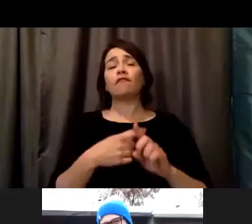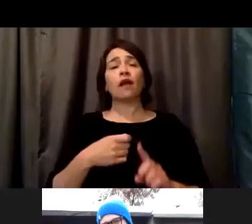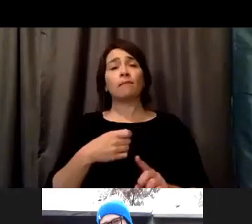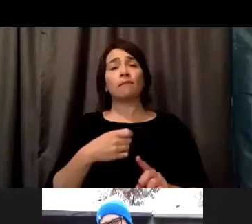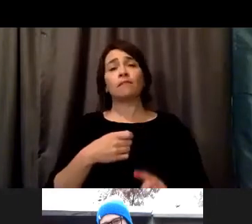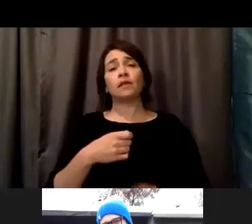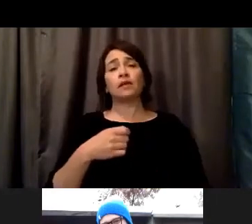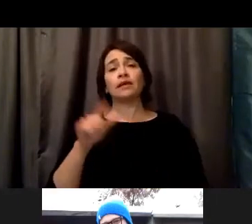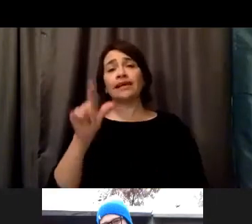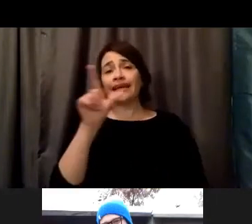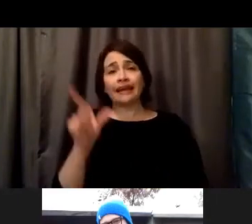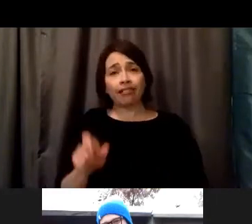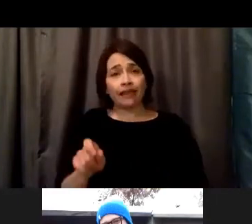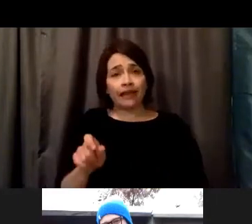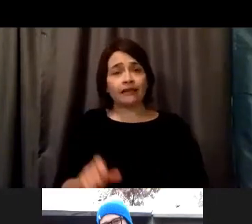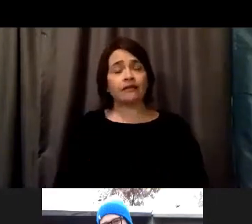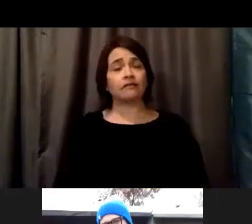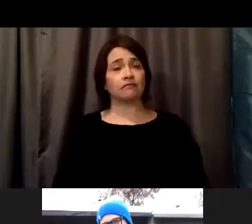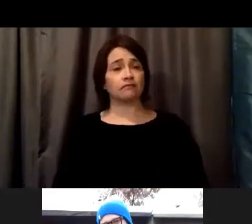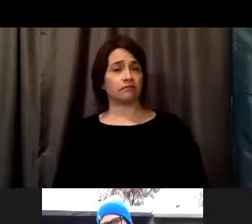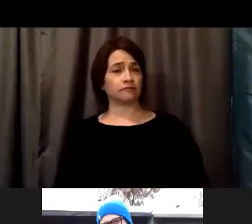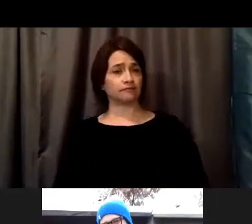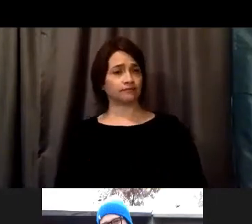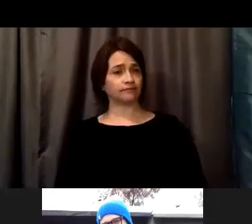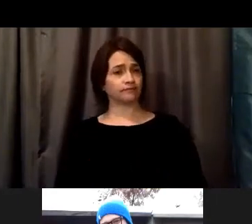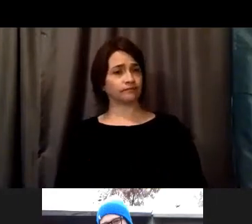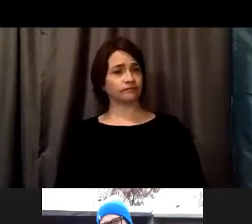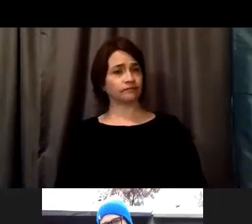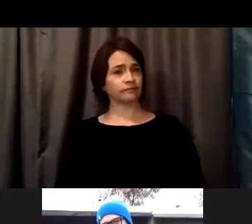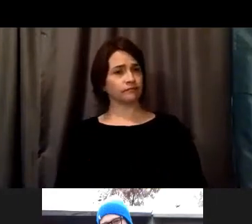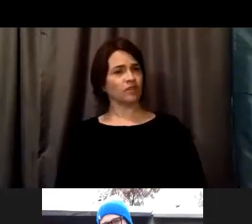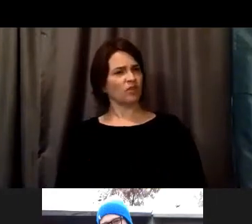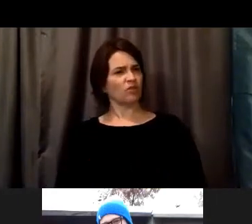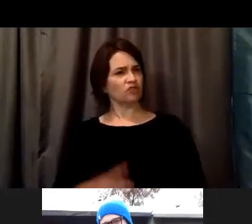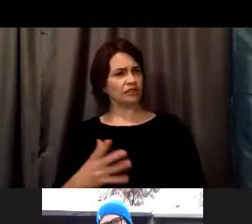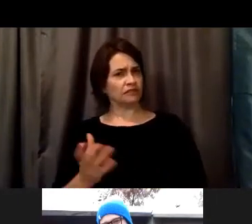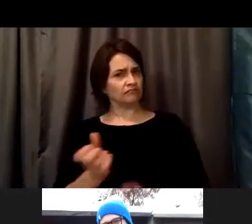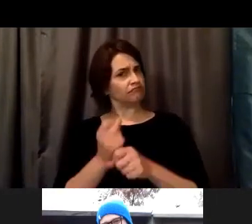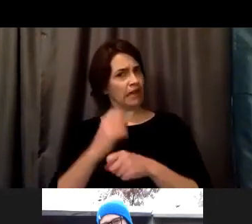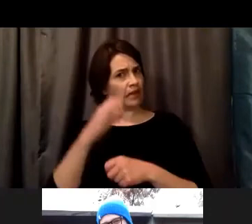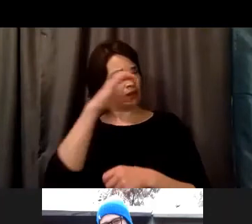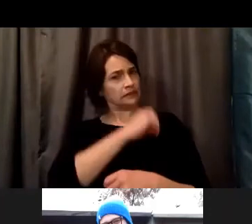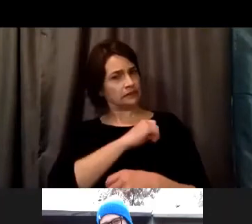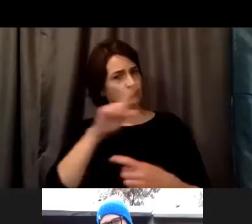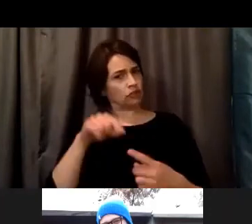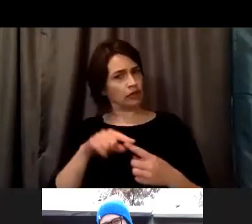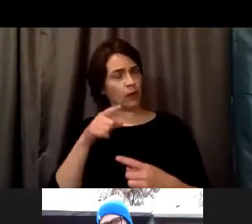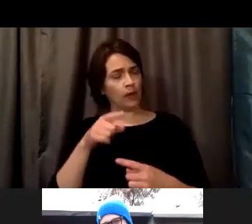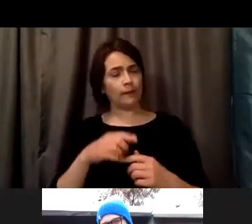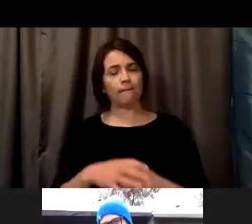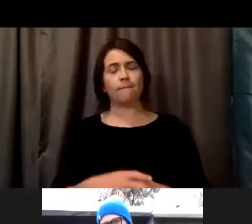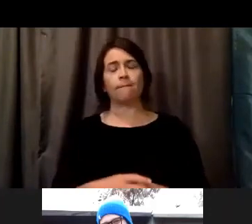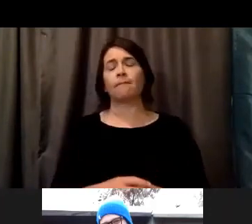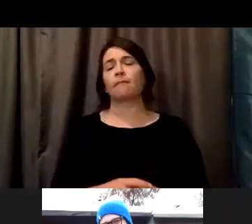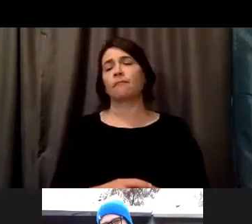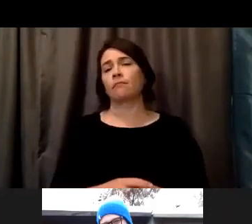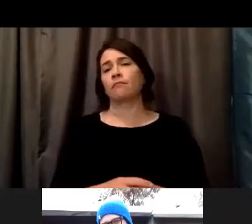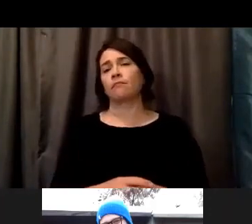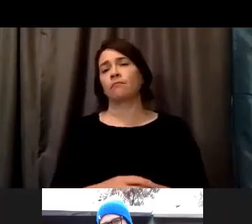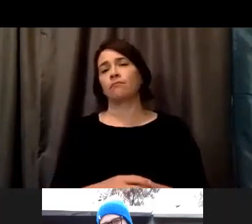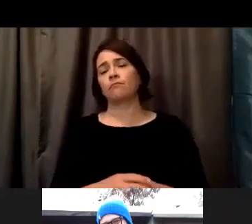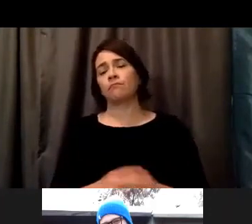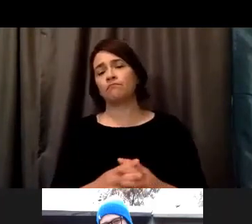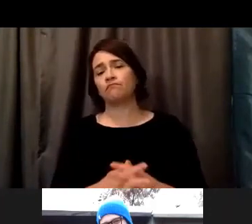doing? How is the guys in Italy doing? So the